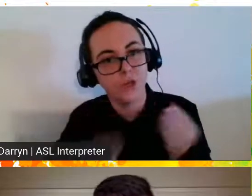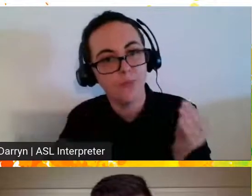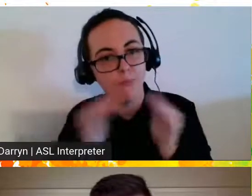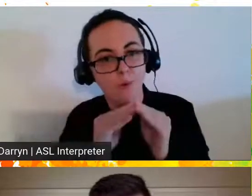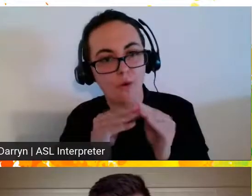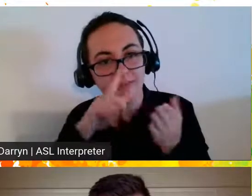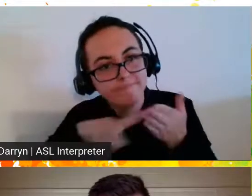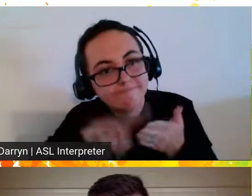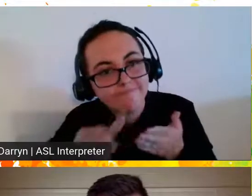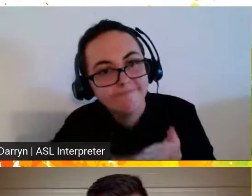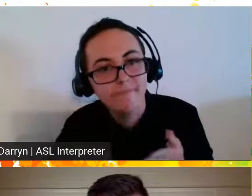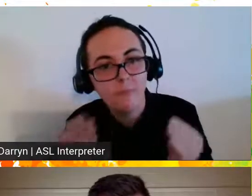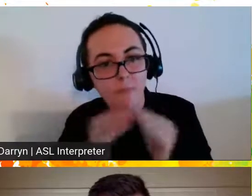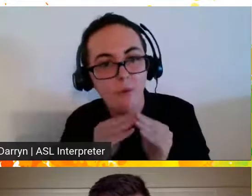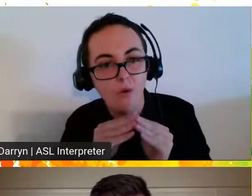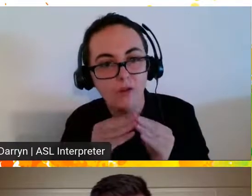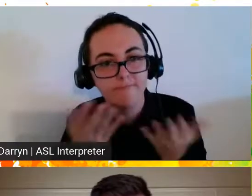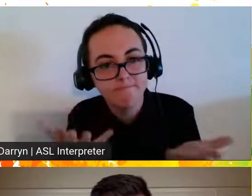and learn more about it?